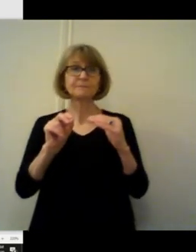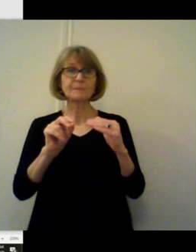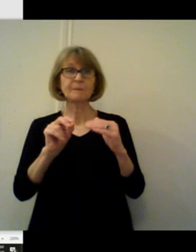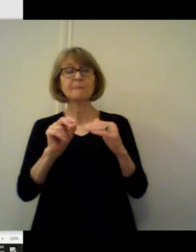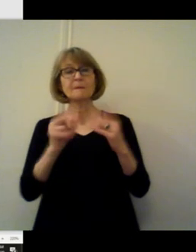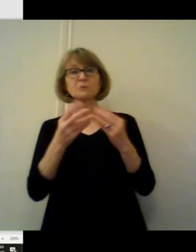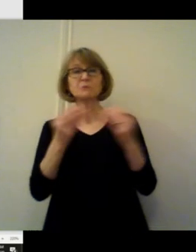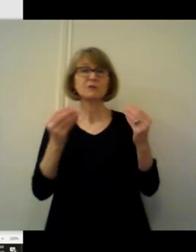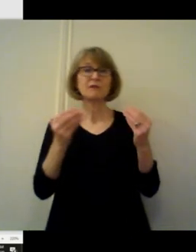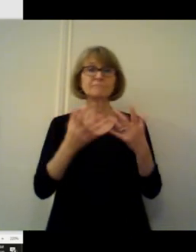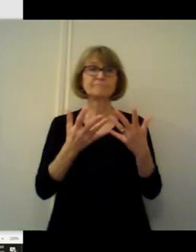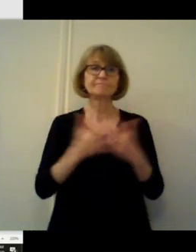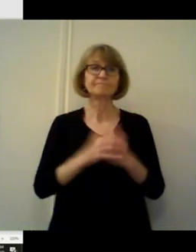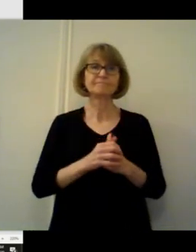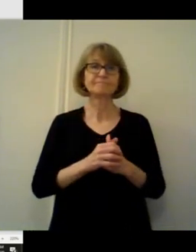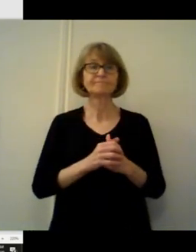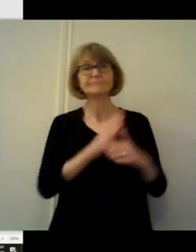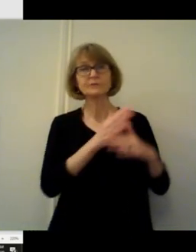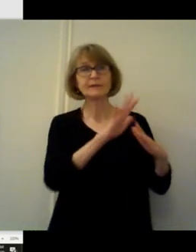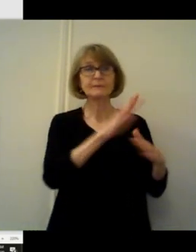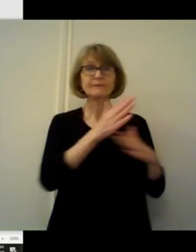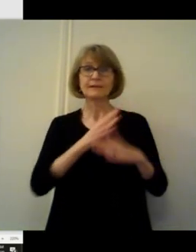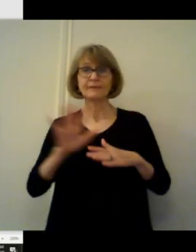quick. Divided by 5,